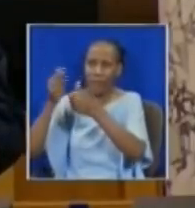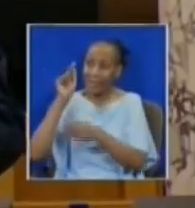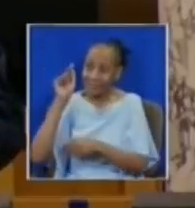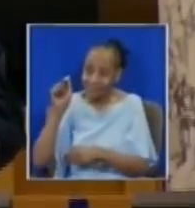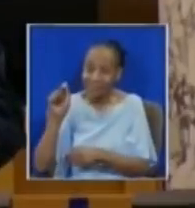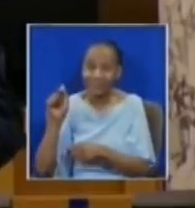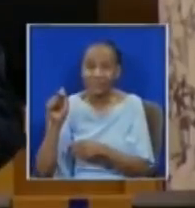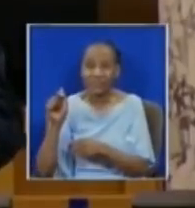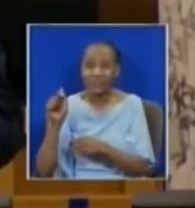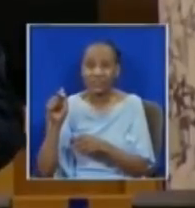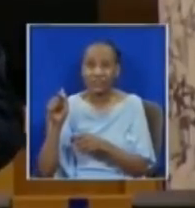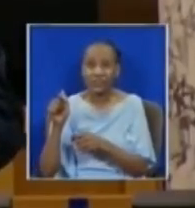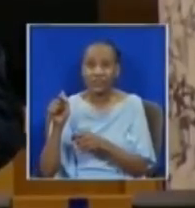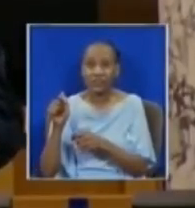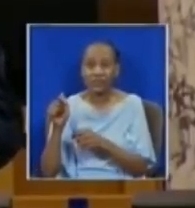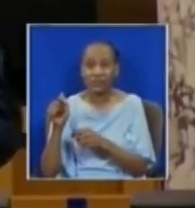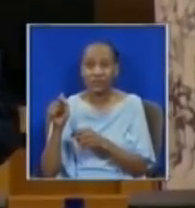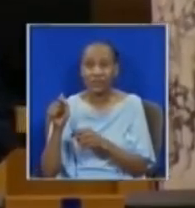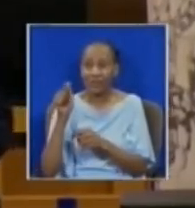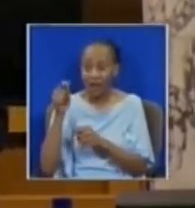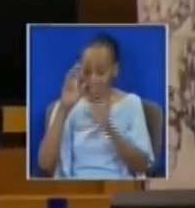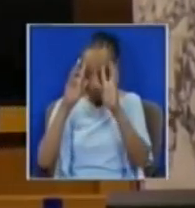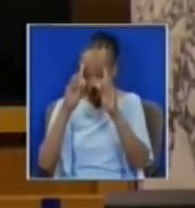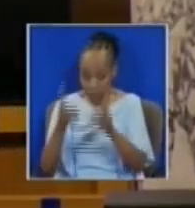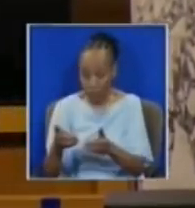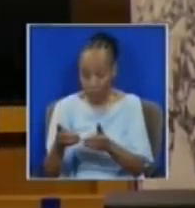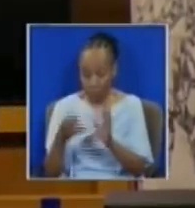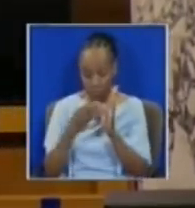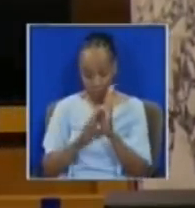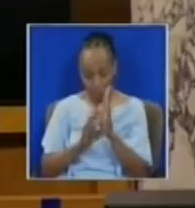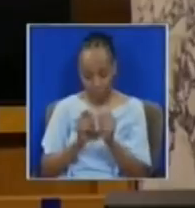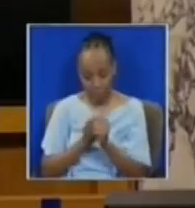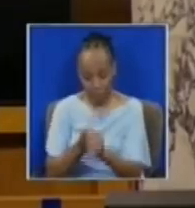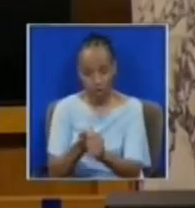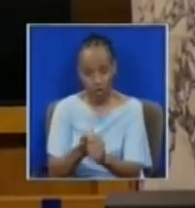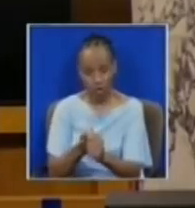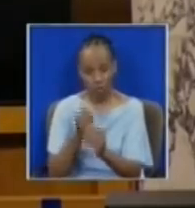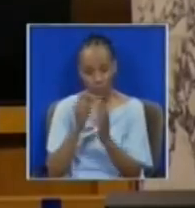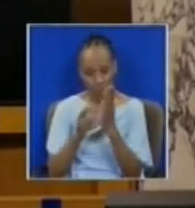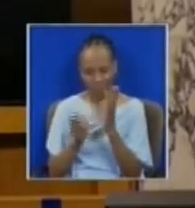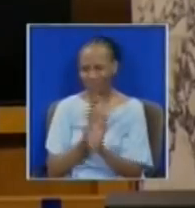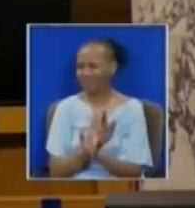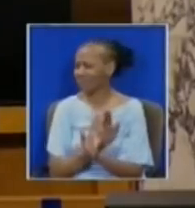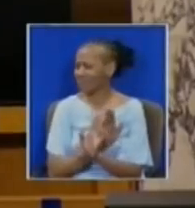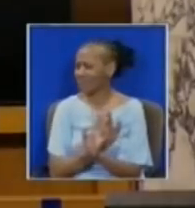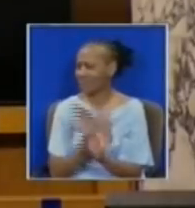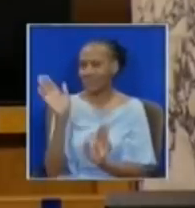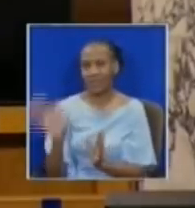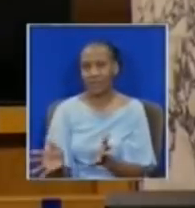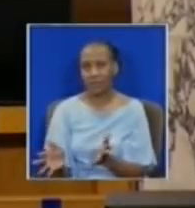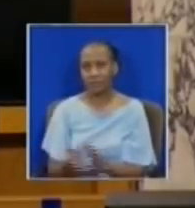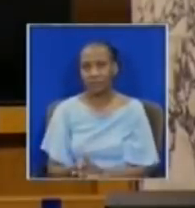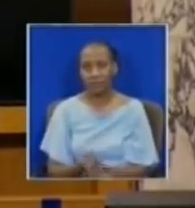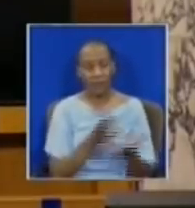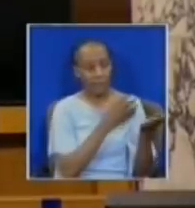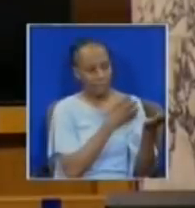measure. But I think that we have to stop, you know, stepping on eggshells. And I think we need to be radical. And I think we need to show these ministers that we mean